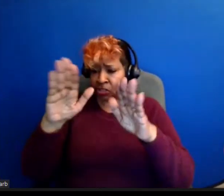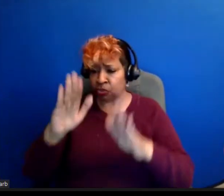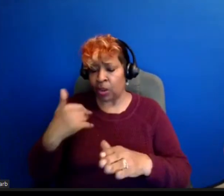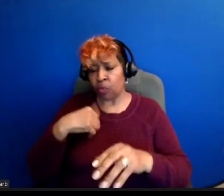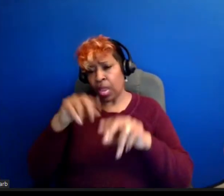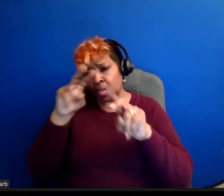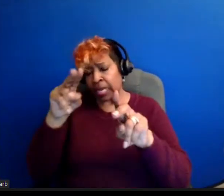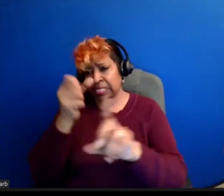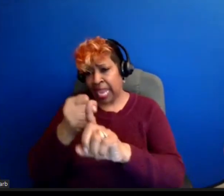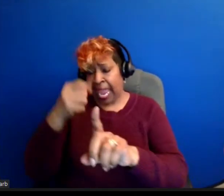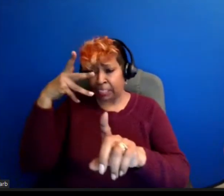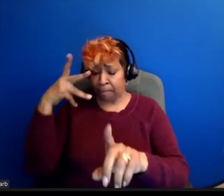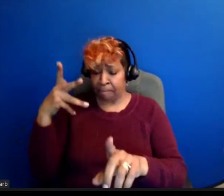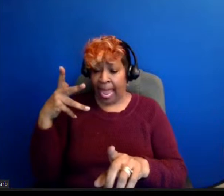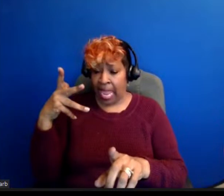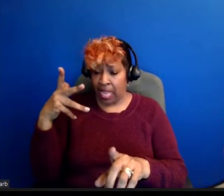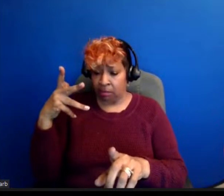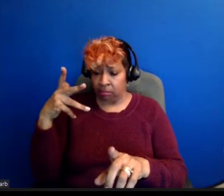expand the